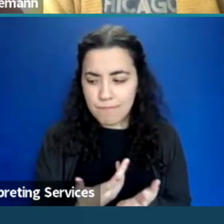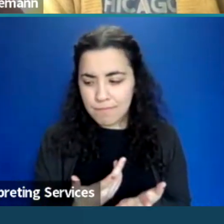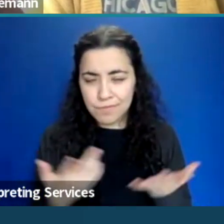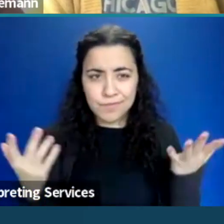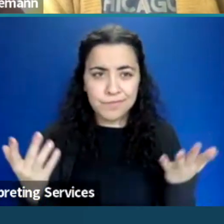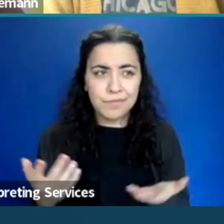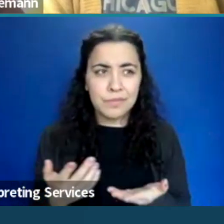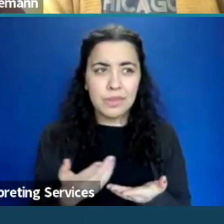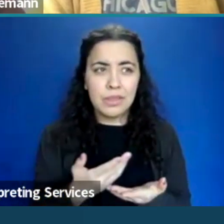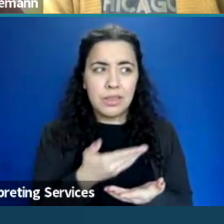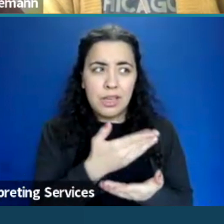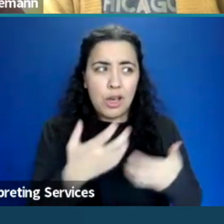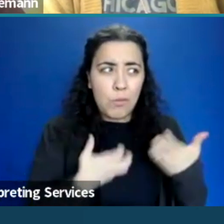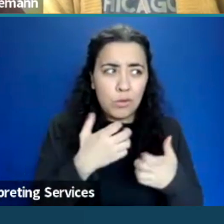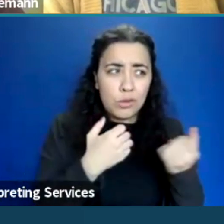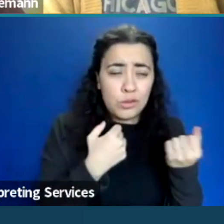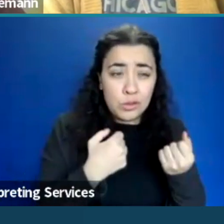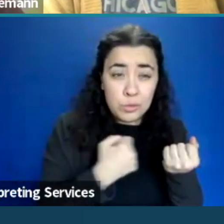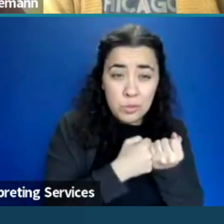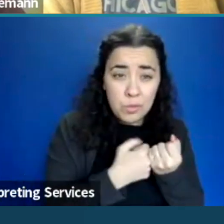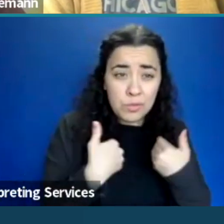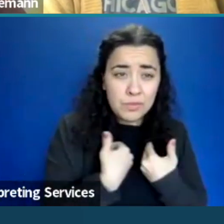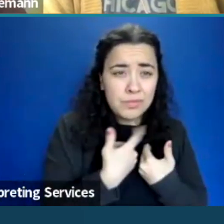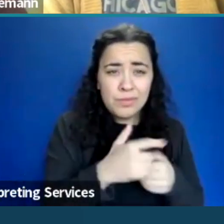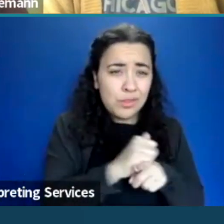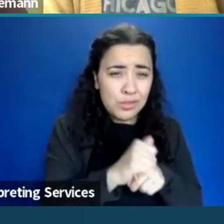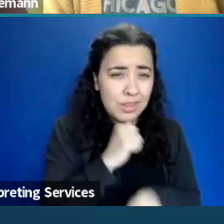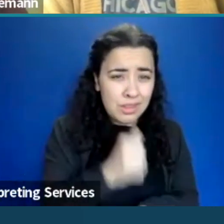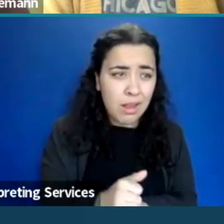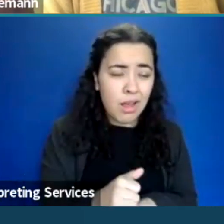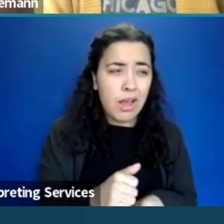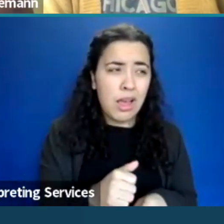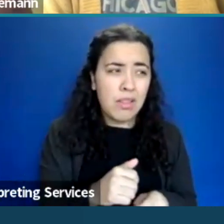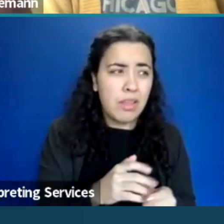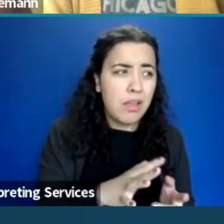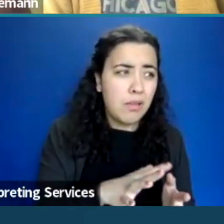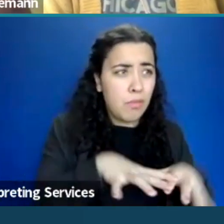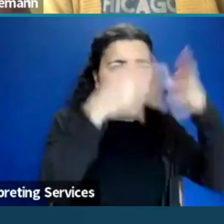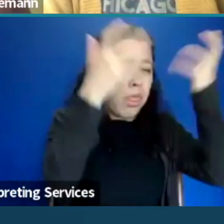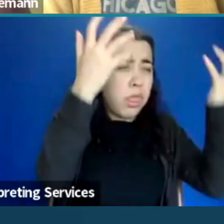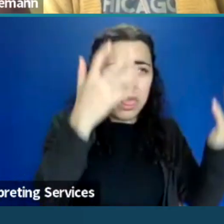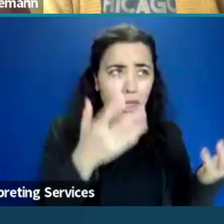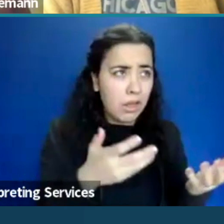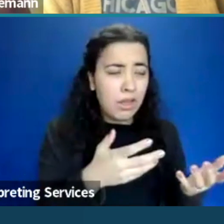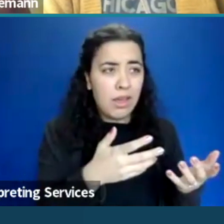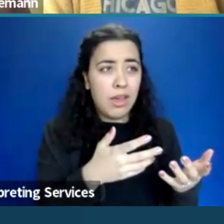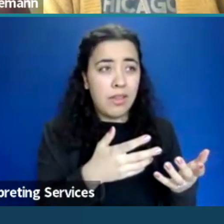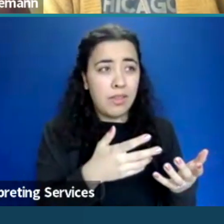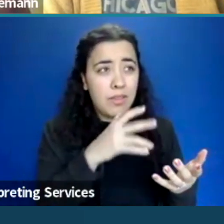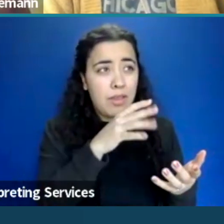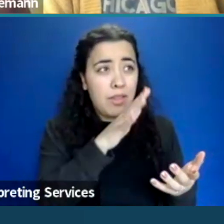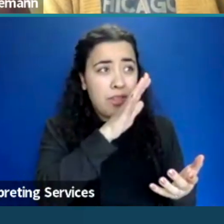who are not trained and cause an upset and make it really difficult for